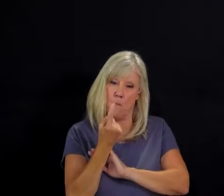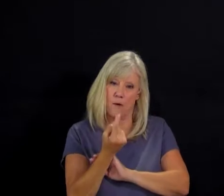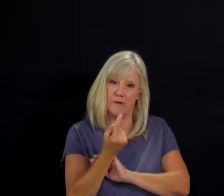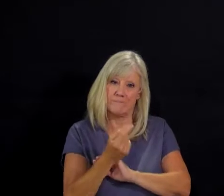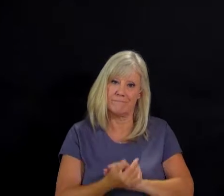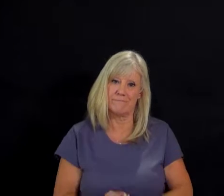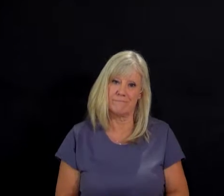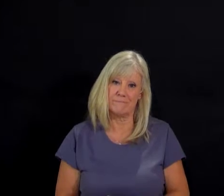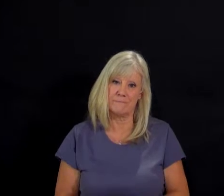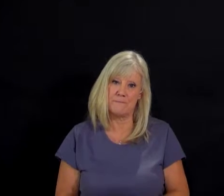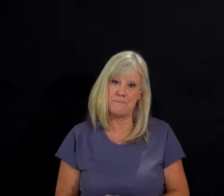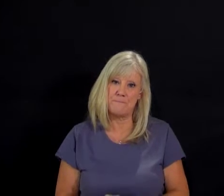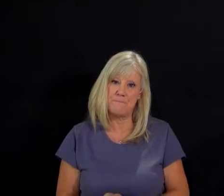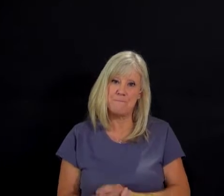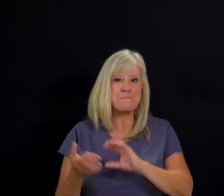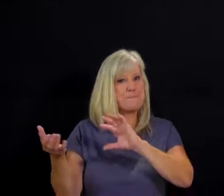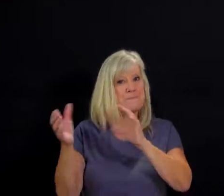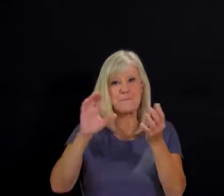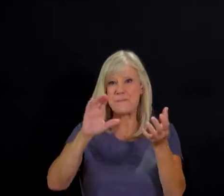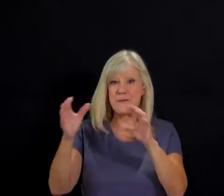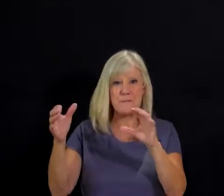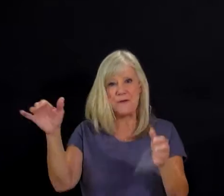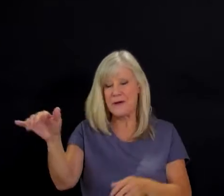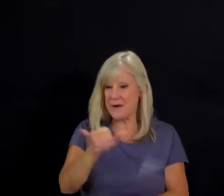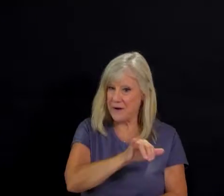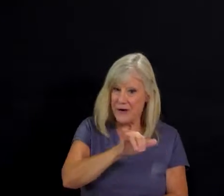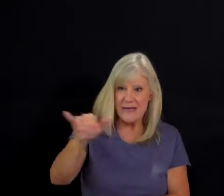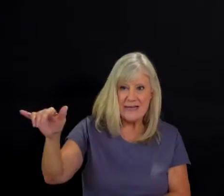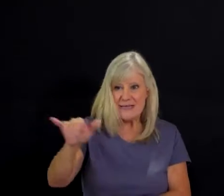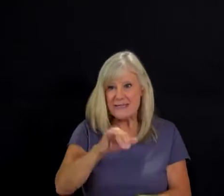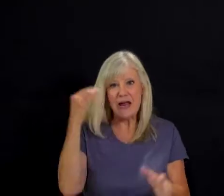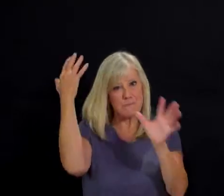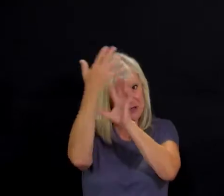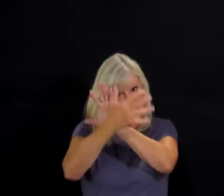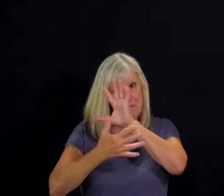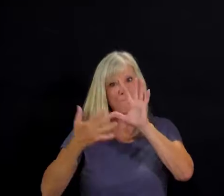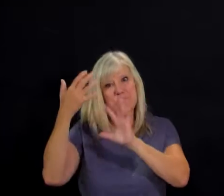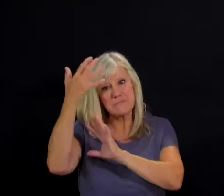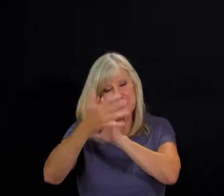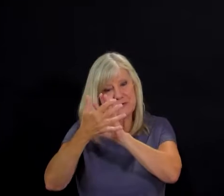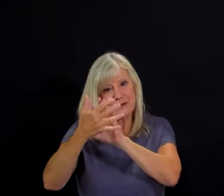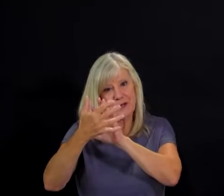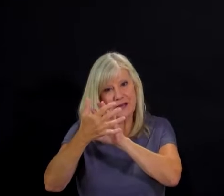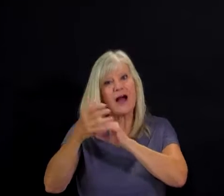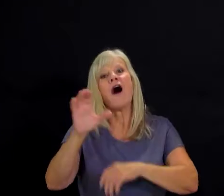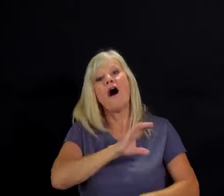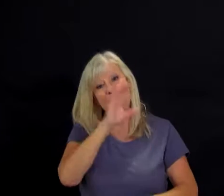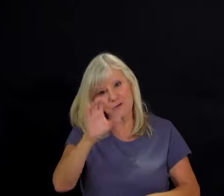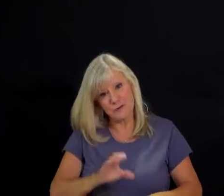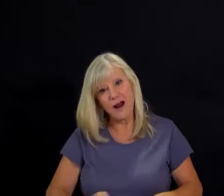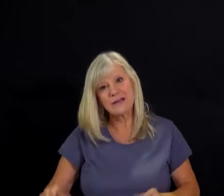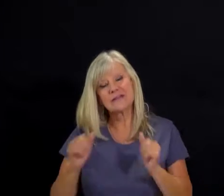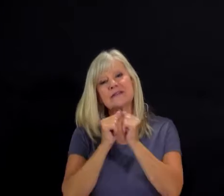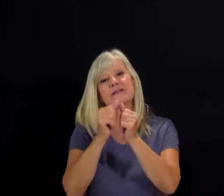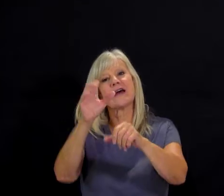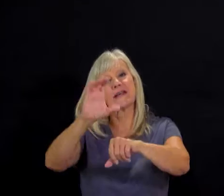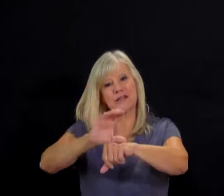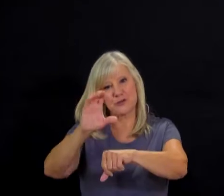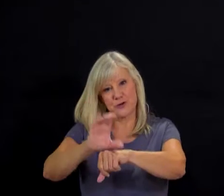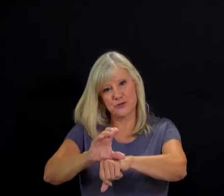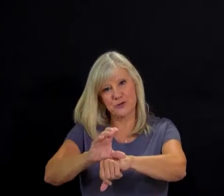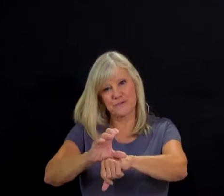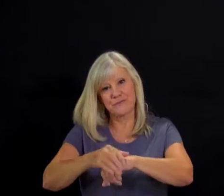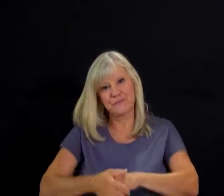flesh. This is a great mystery, but I speak in reference to Christ and the